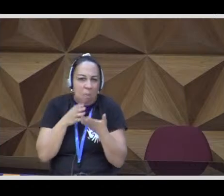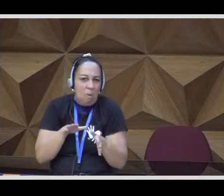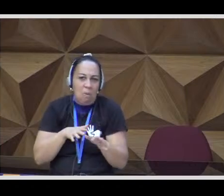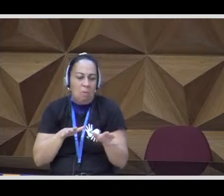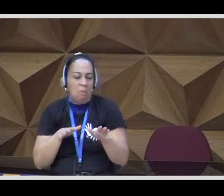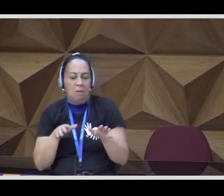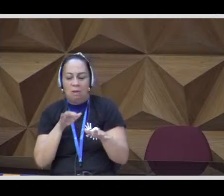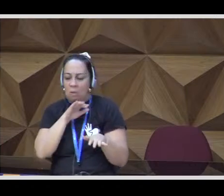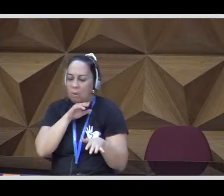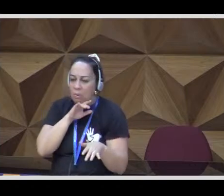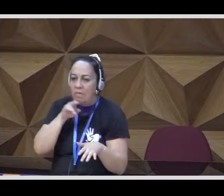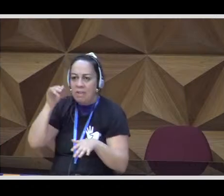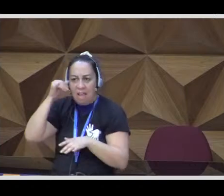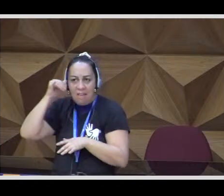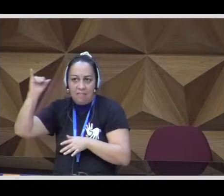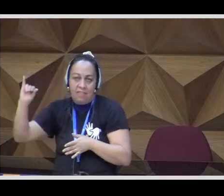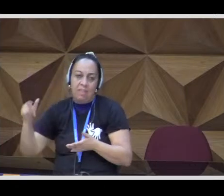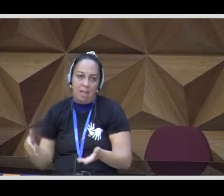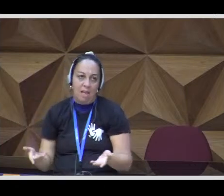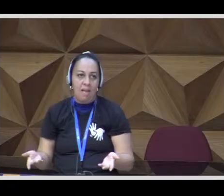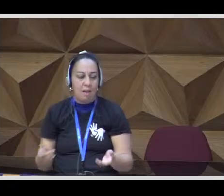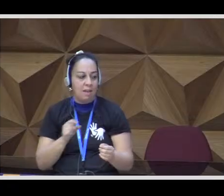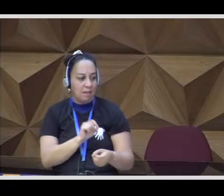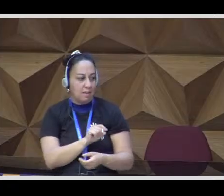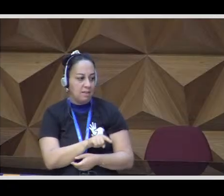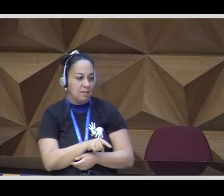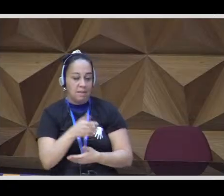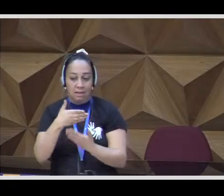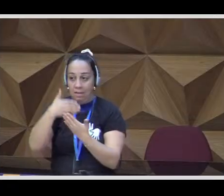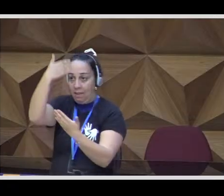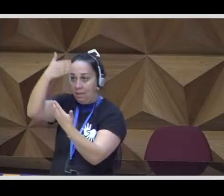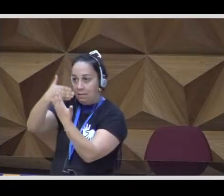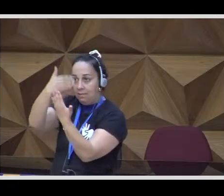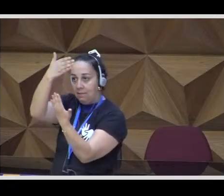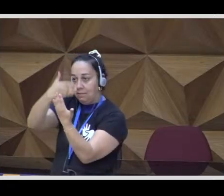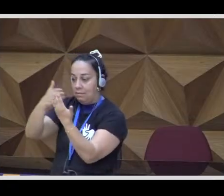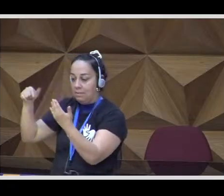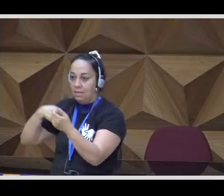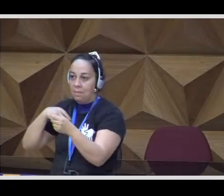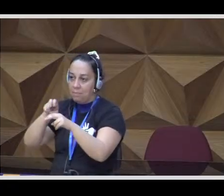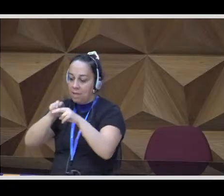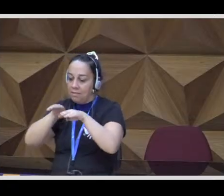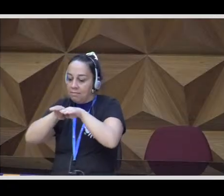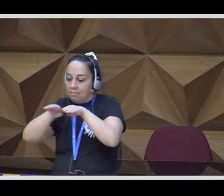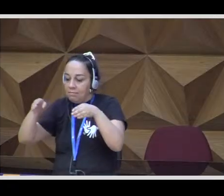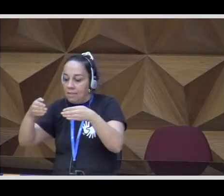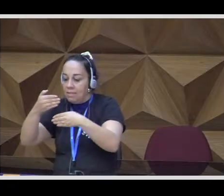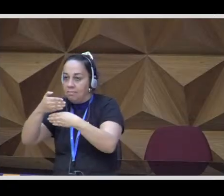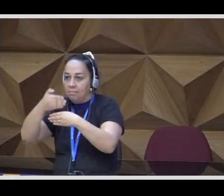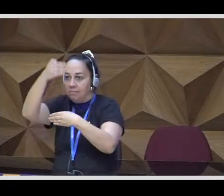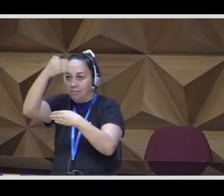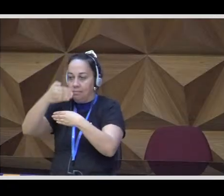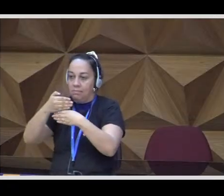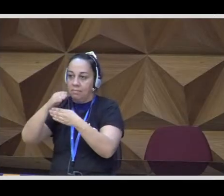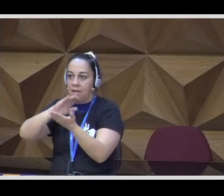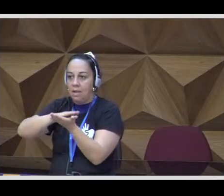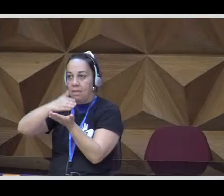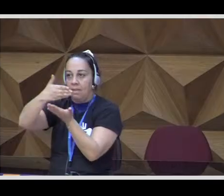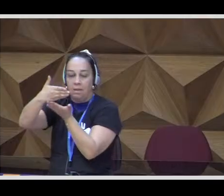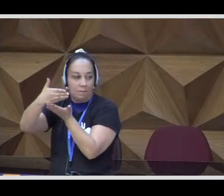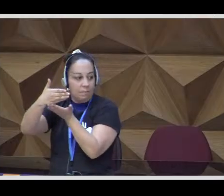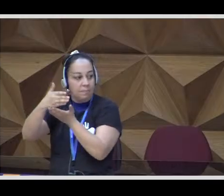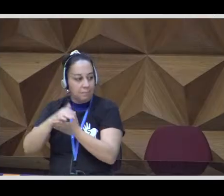by putting the displays down on the table. I think here's an example of an avoider in the subway scenario as